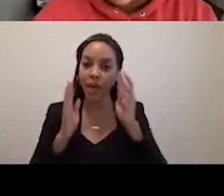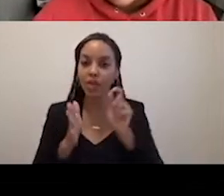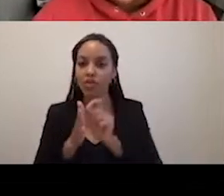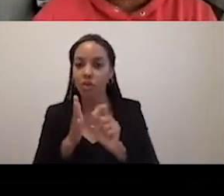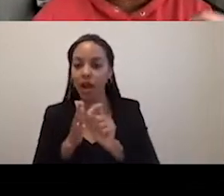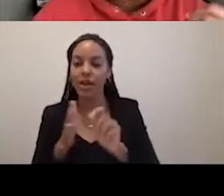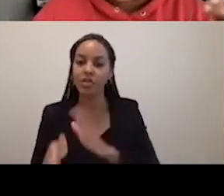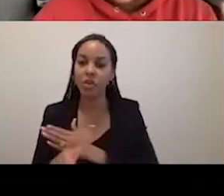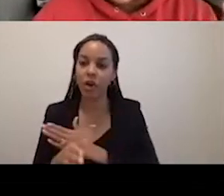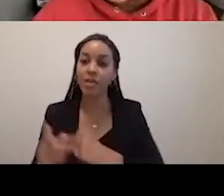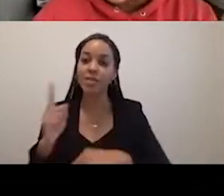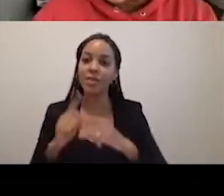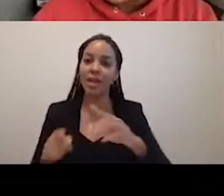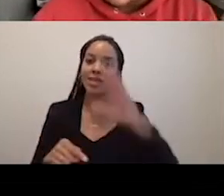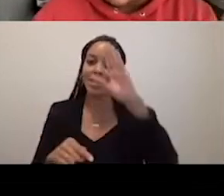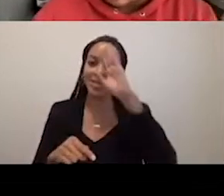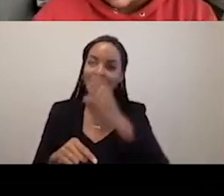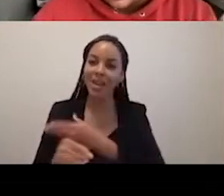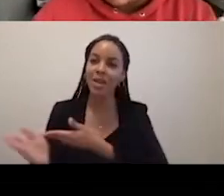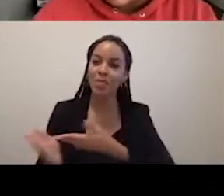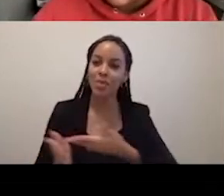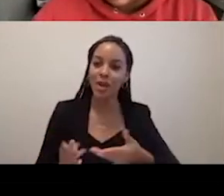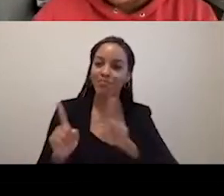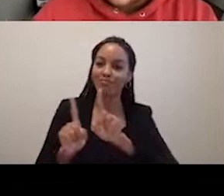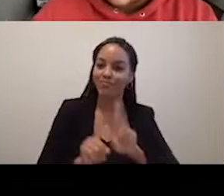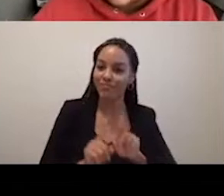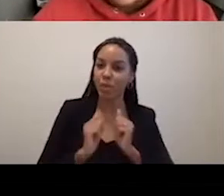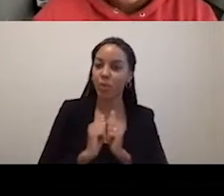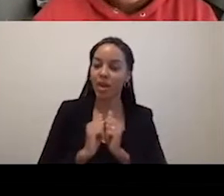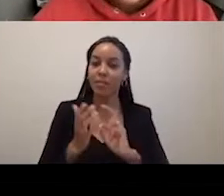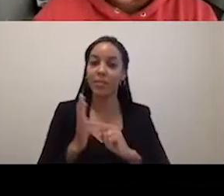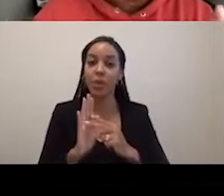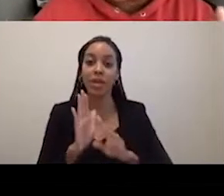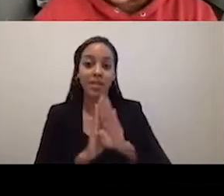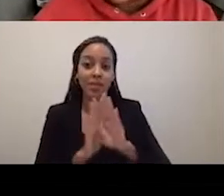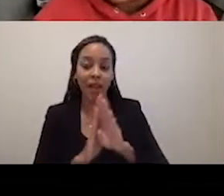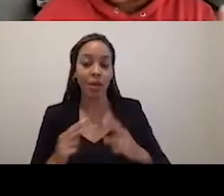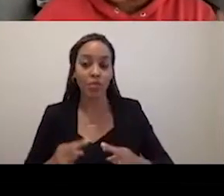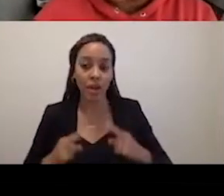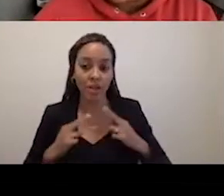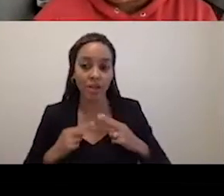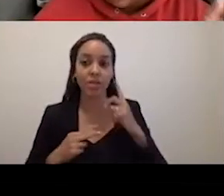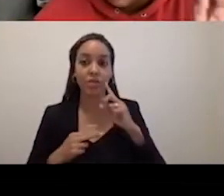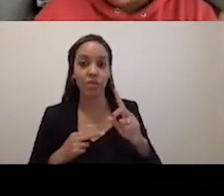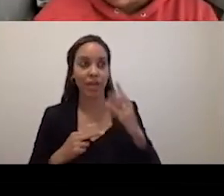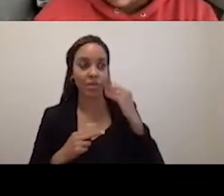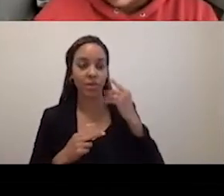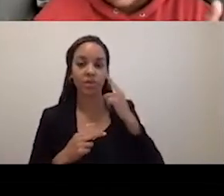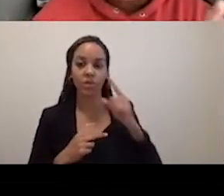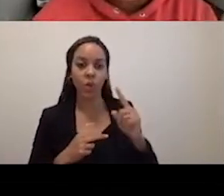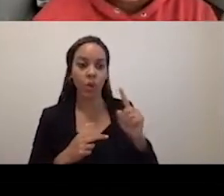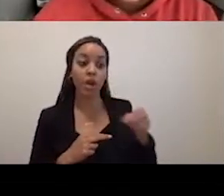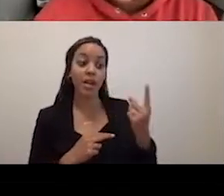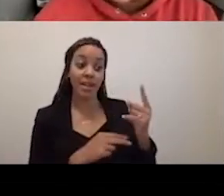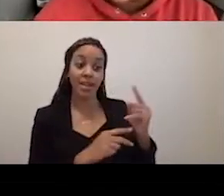her. And so we developed not just a residency experience for Jennifer, but supported